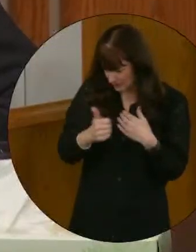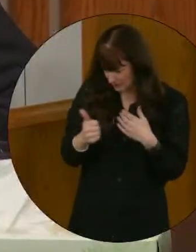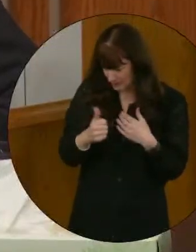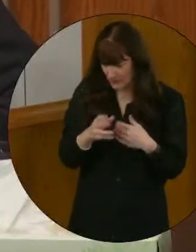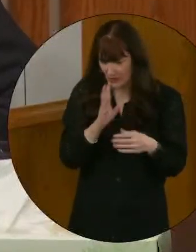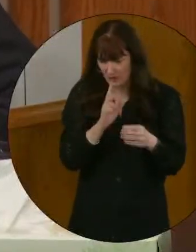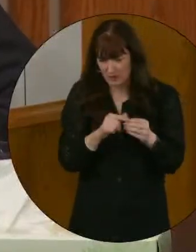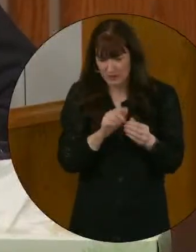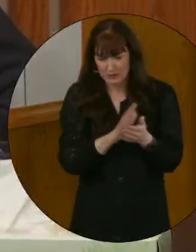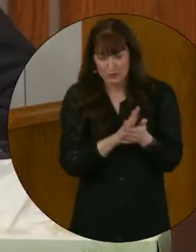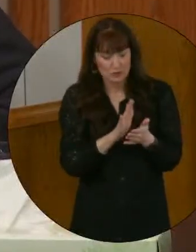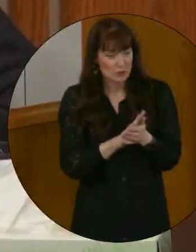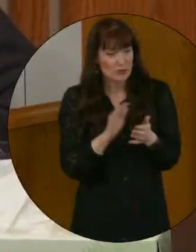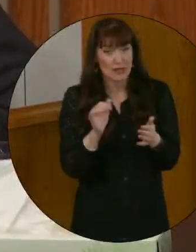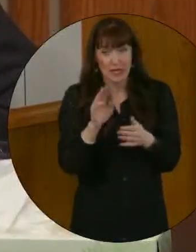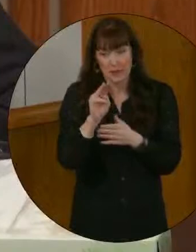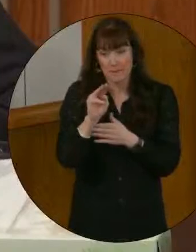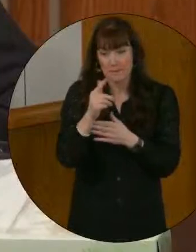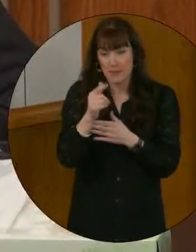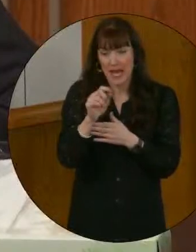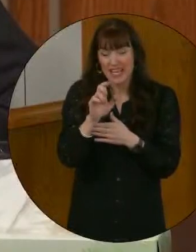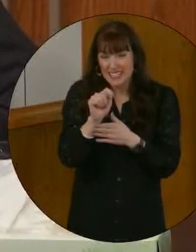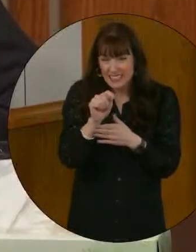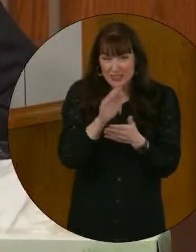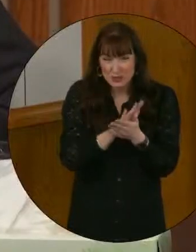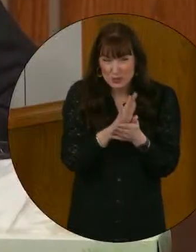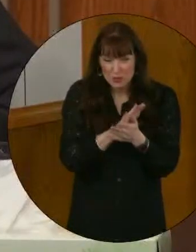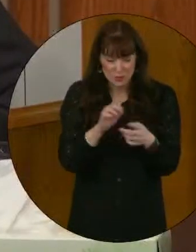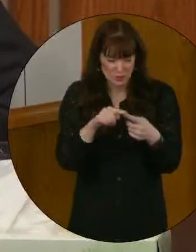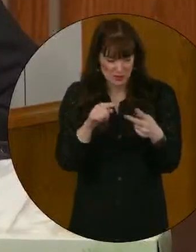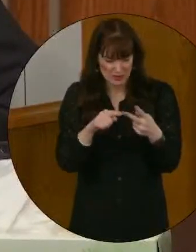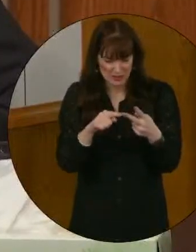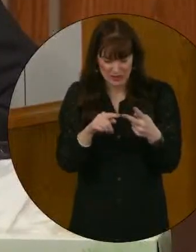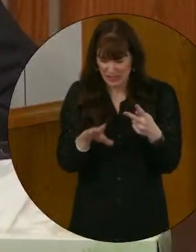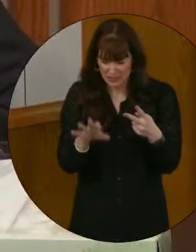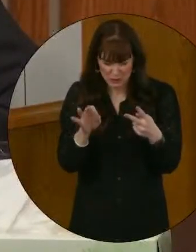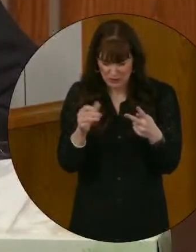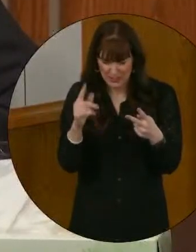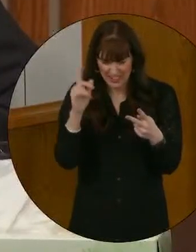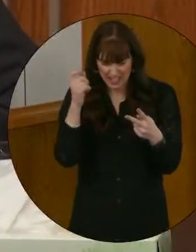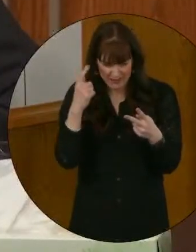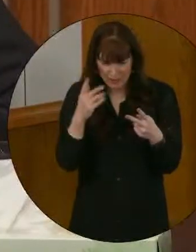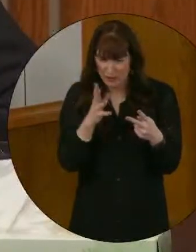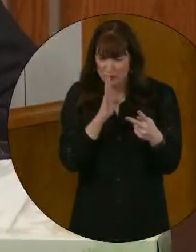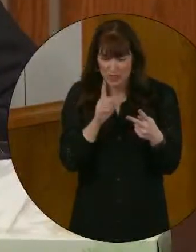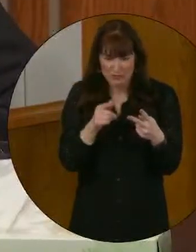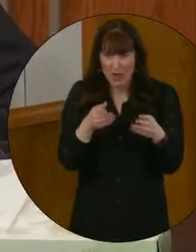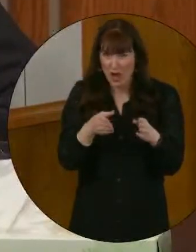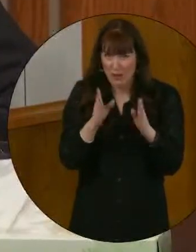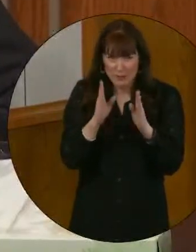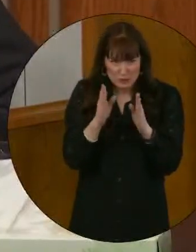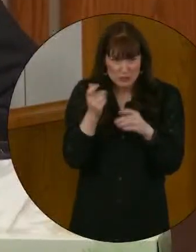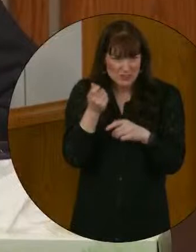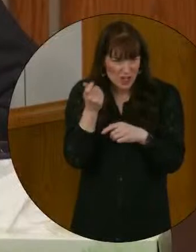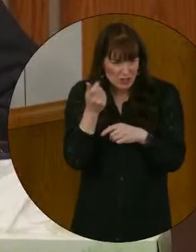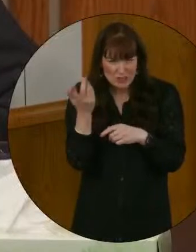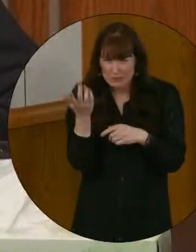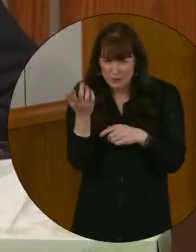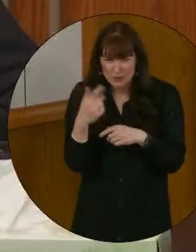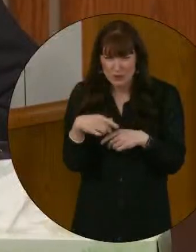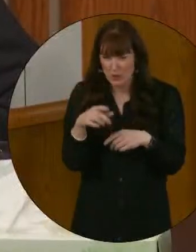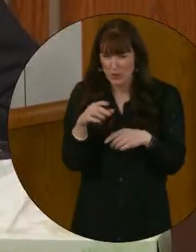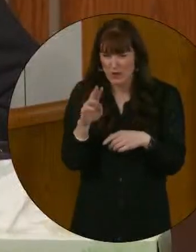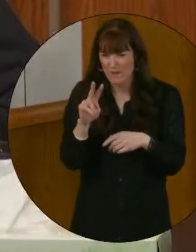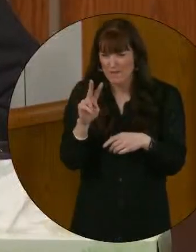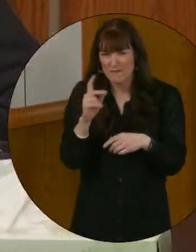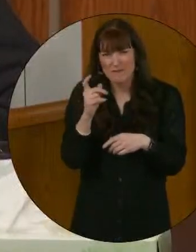school choice like our magnet schools? Are we talking about school choice like the governor talking about opportunity scholarships or vouchers?